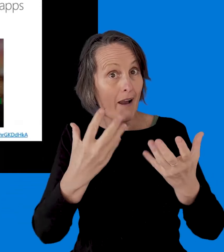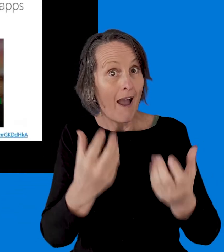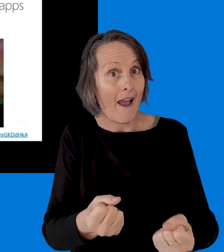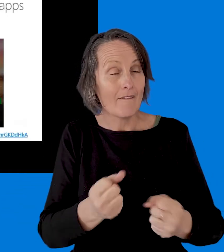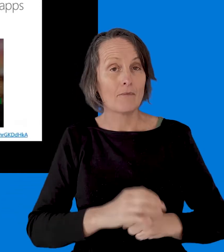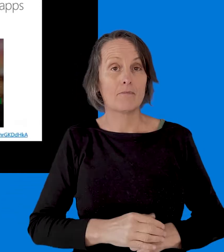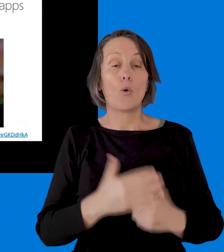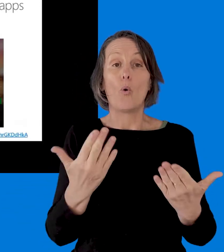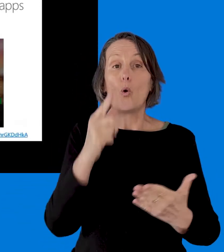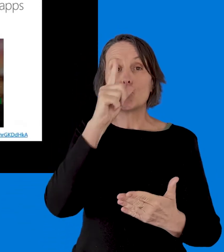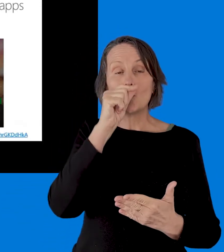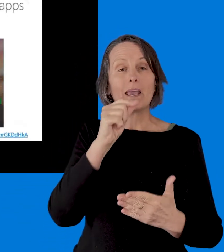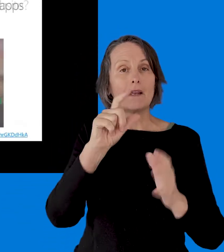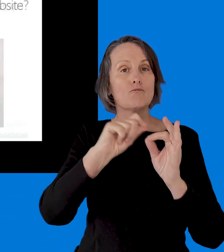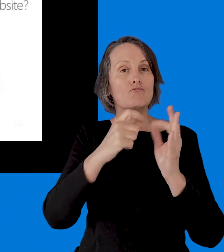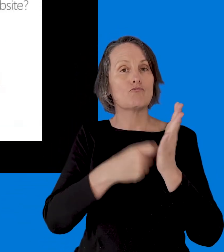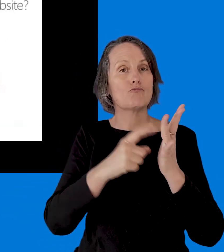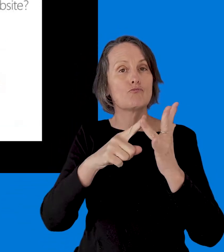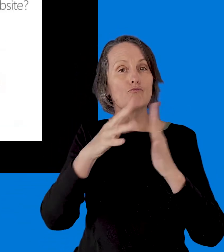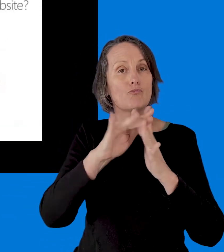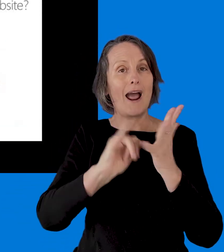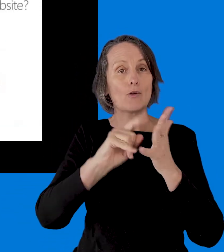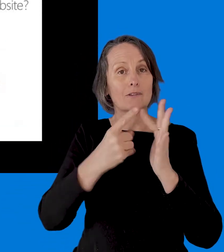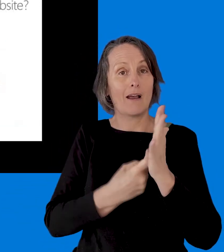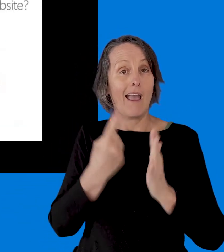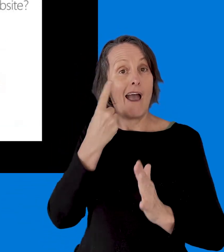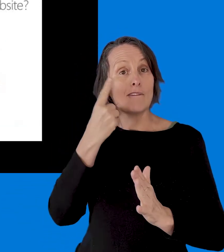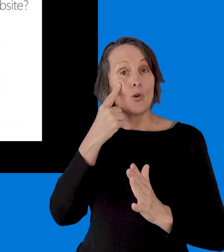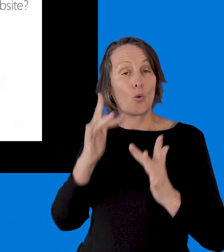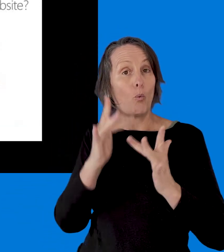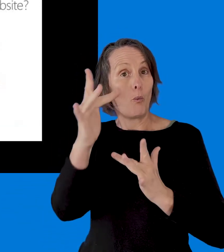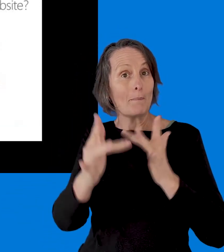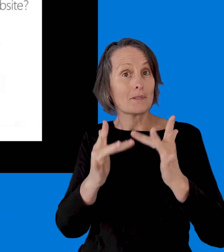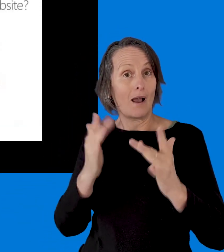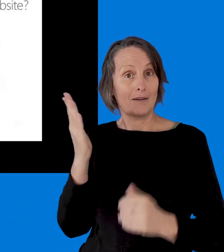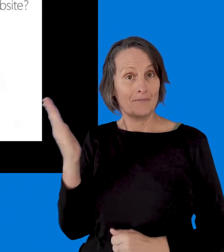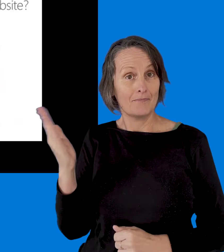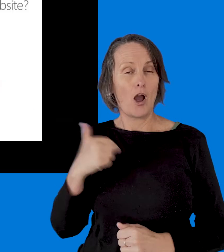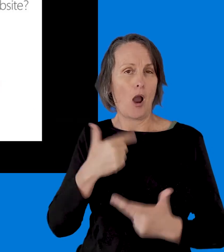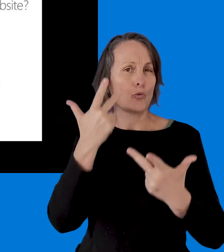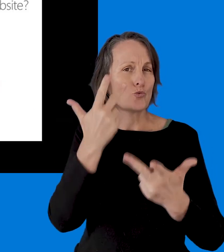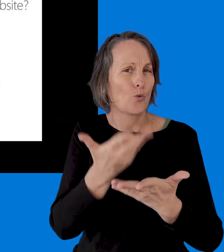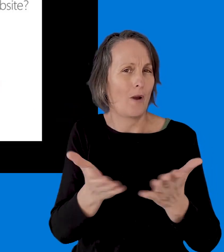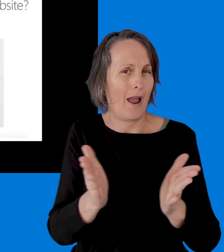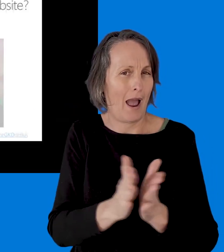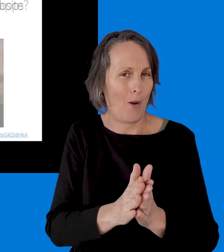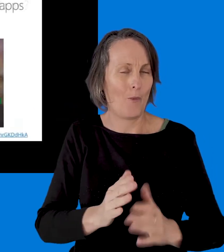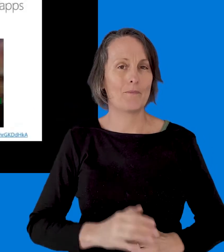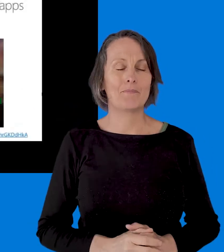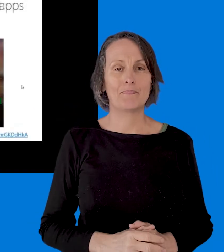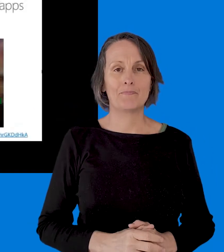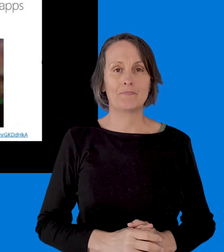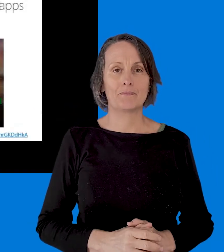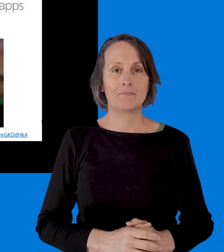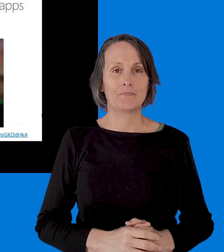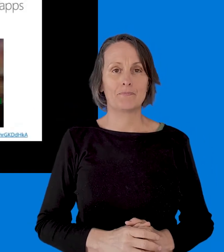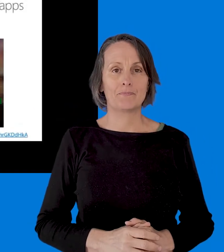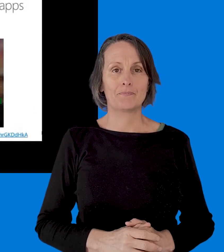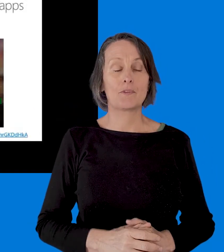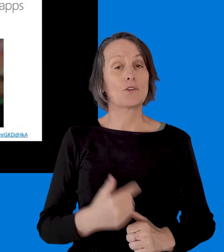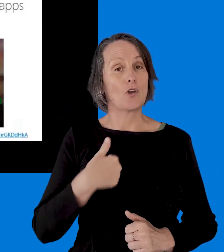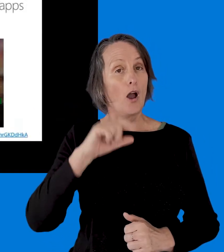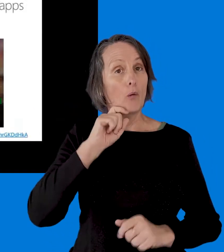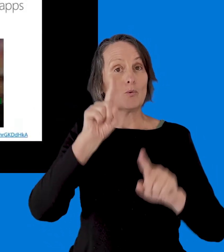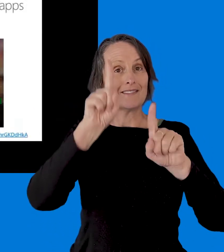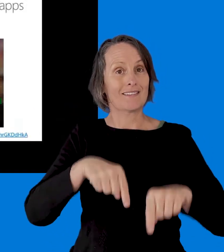You can also join using the browser. So you can go to this website and join. So let me actually show you how to do this. First